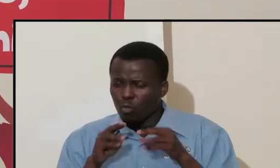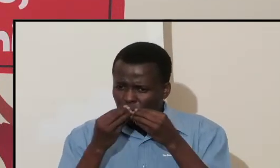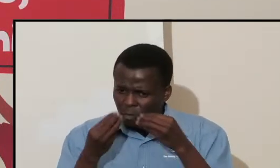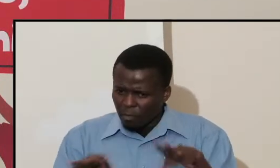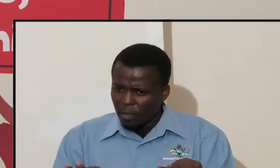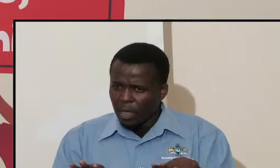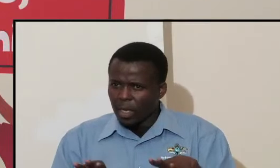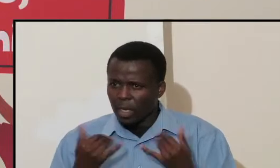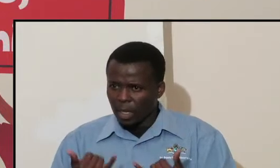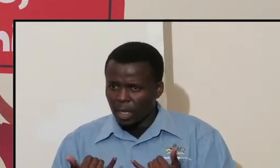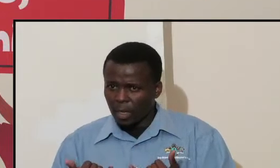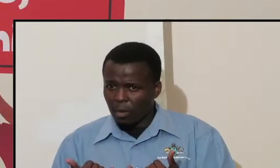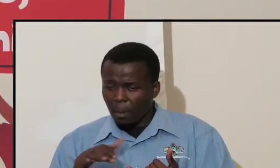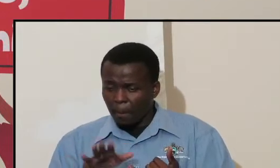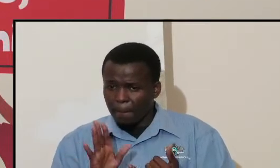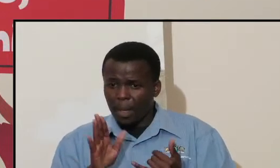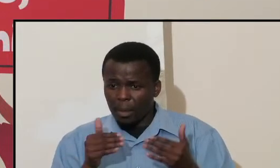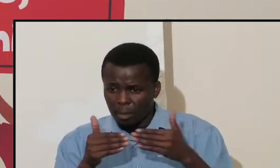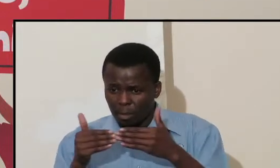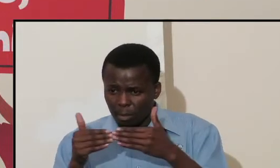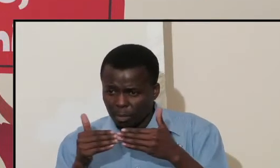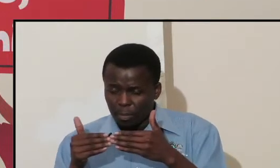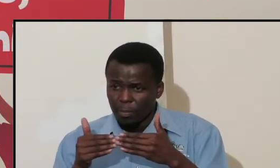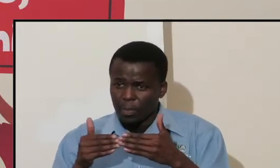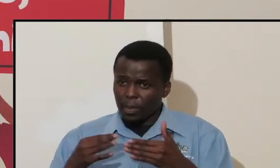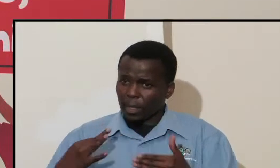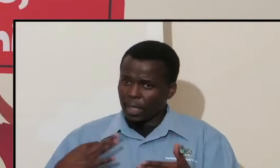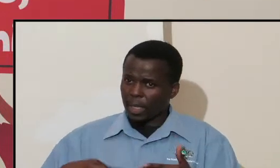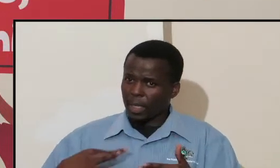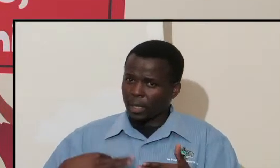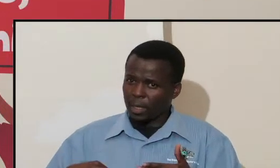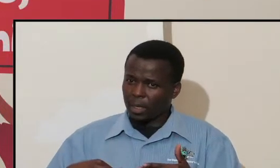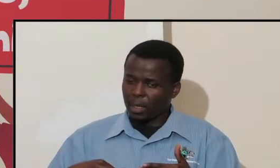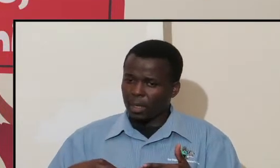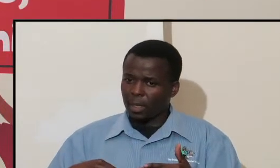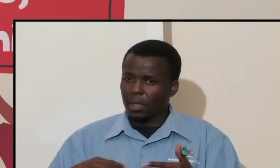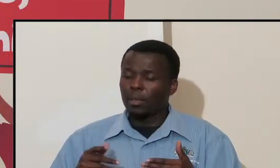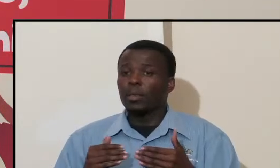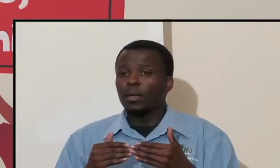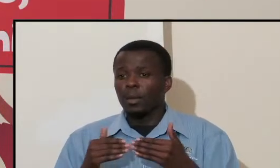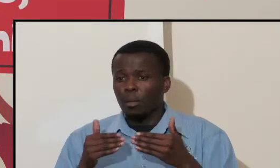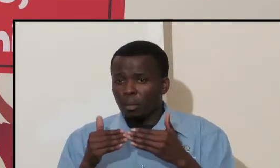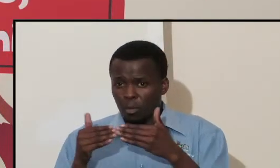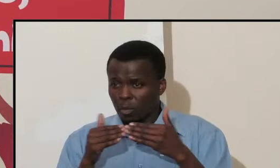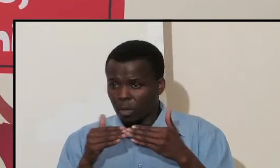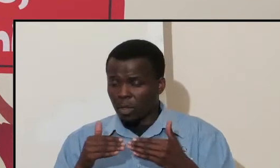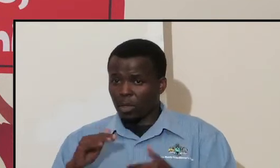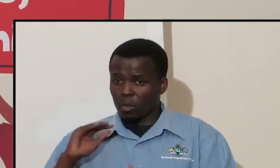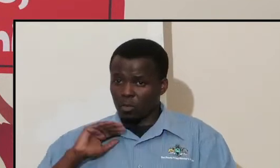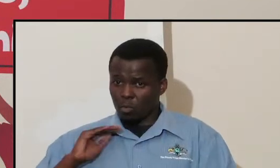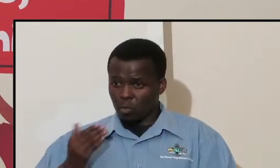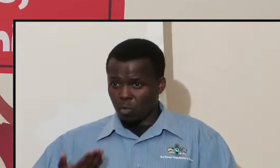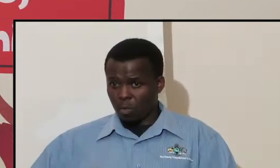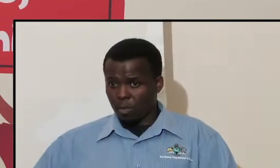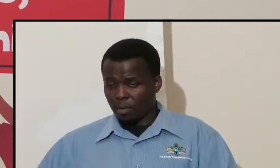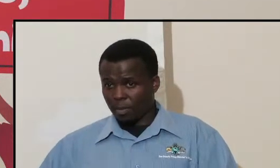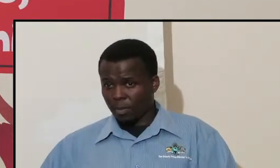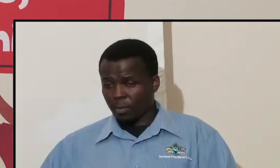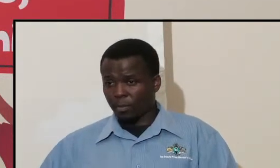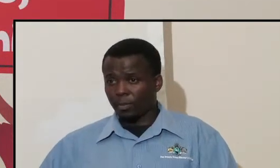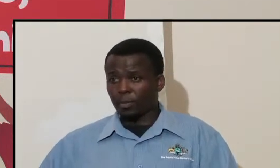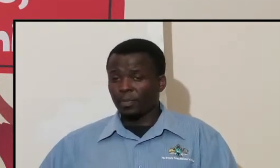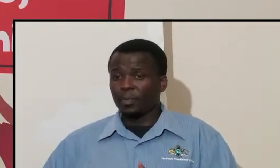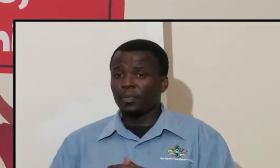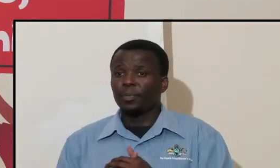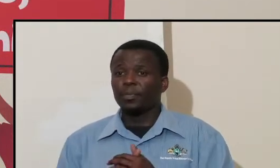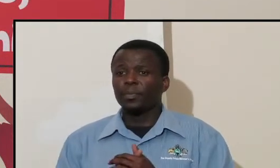We need to look after our young girls. We need to look after young women. We need to